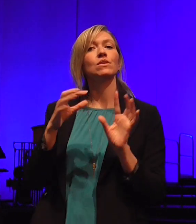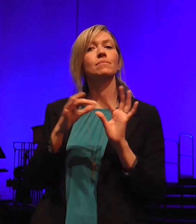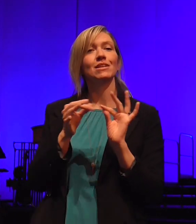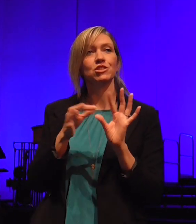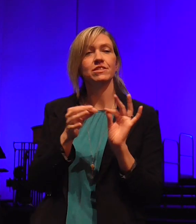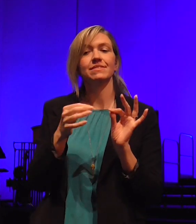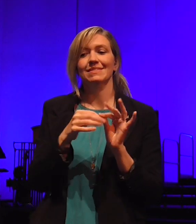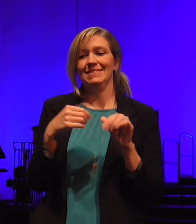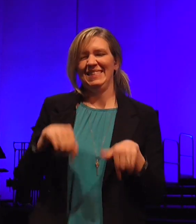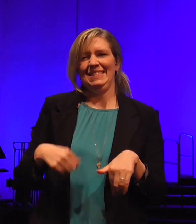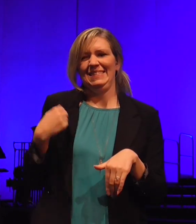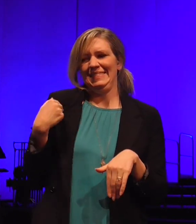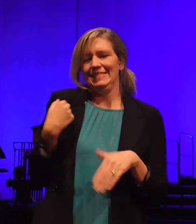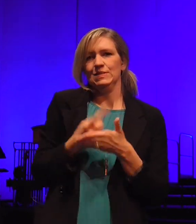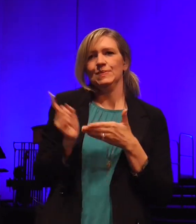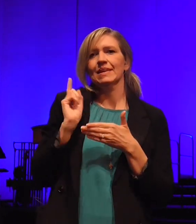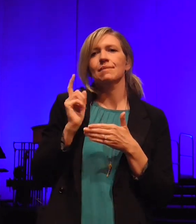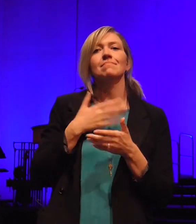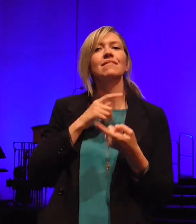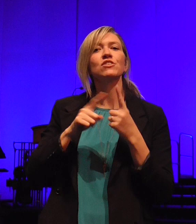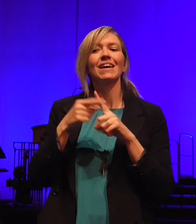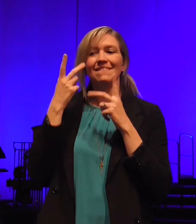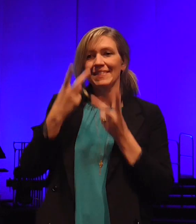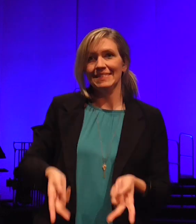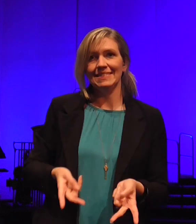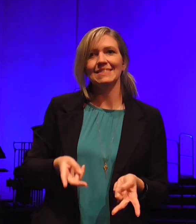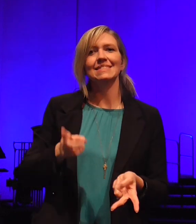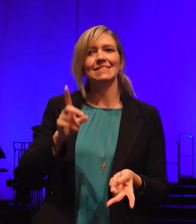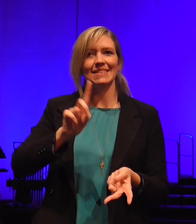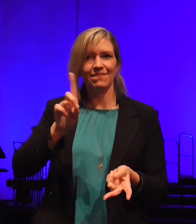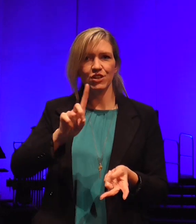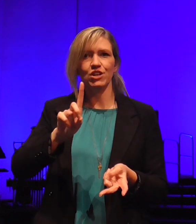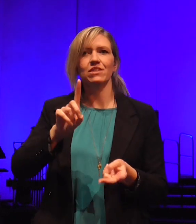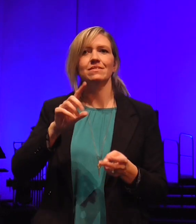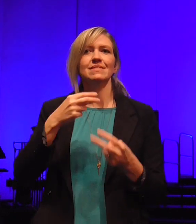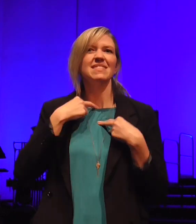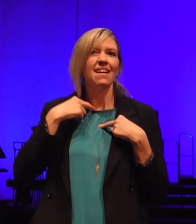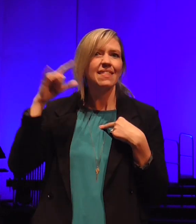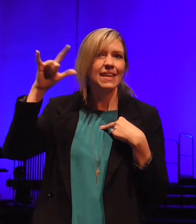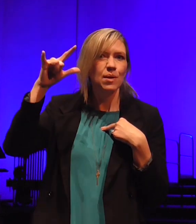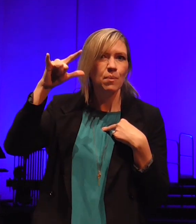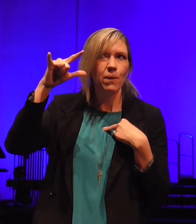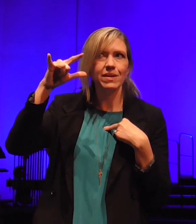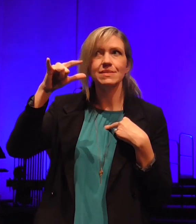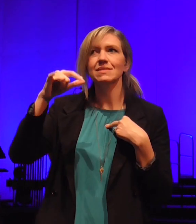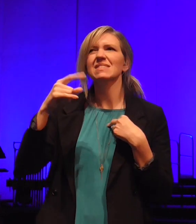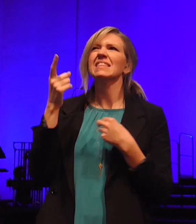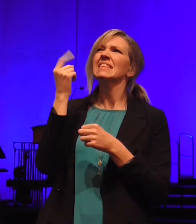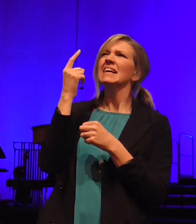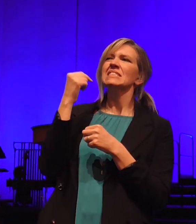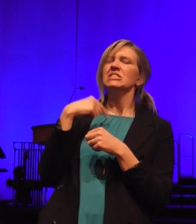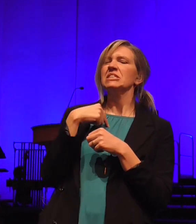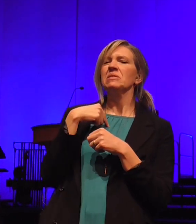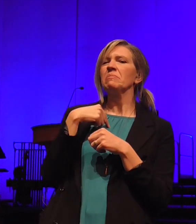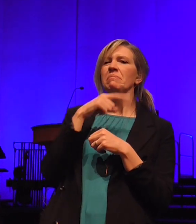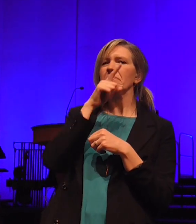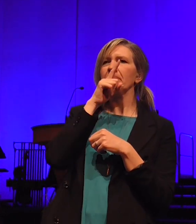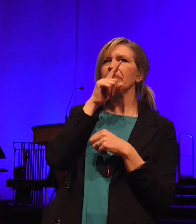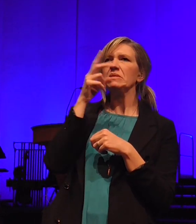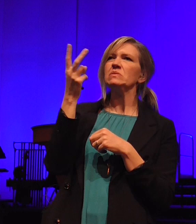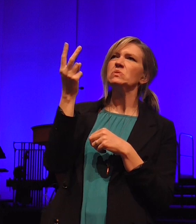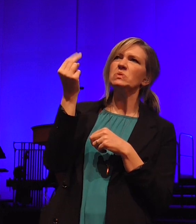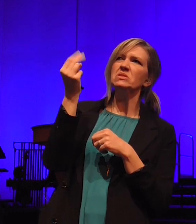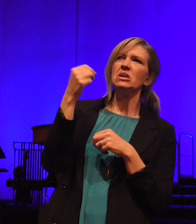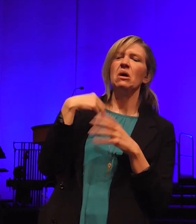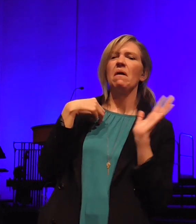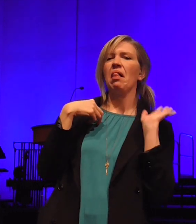friend of mine was in town, stranded at Denver airport, like so many people have been. And a year ago, I wouldn't have gone over, 2 years ago, but this year, because of